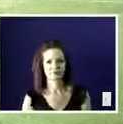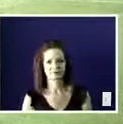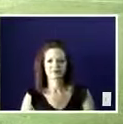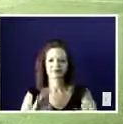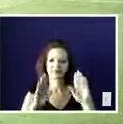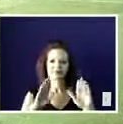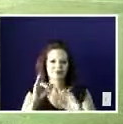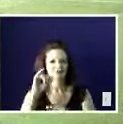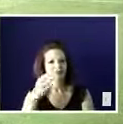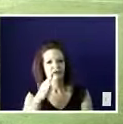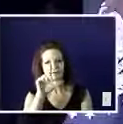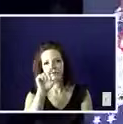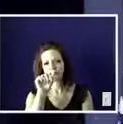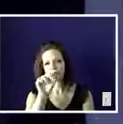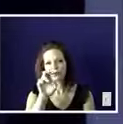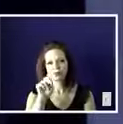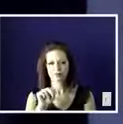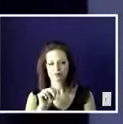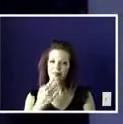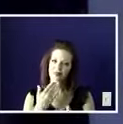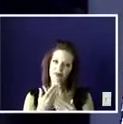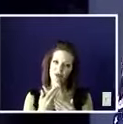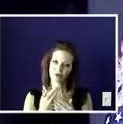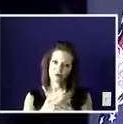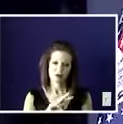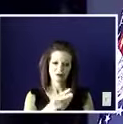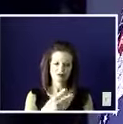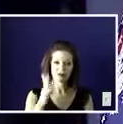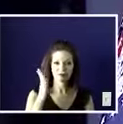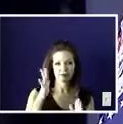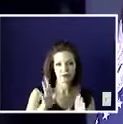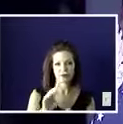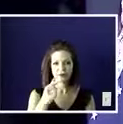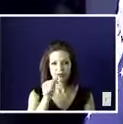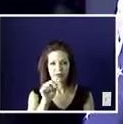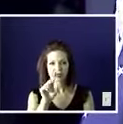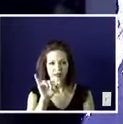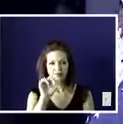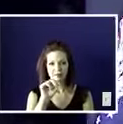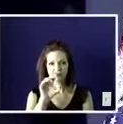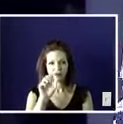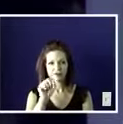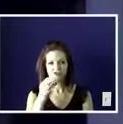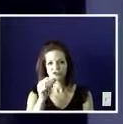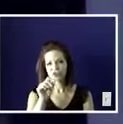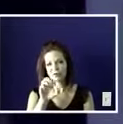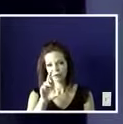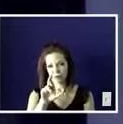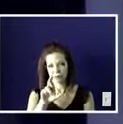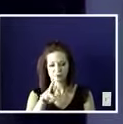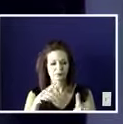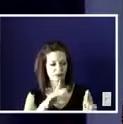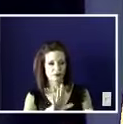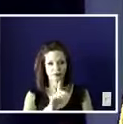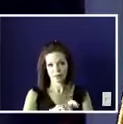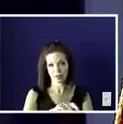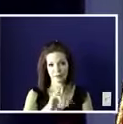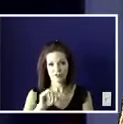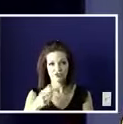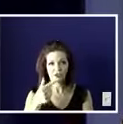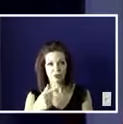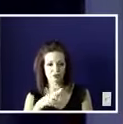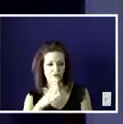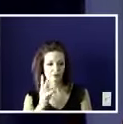Excellent job, Lauren. Thank you. Our second speaker is Gavin Schaefer. During his time as a Jaguar, Gavin was a member